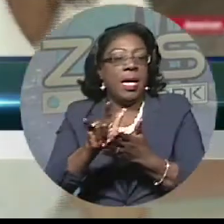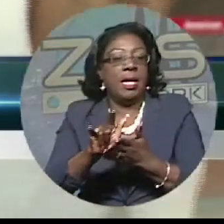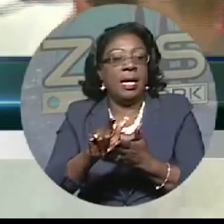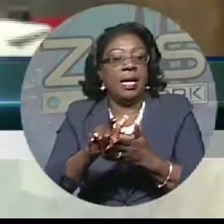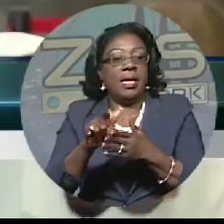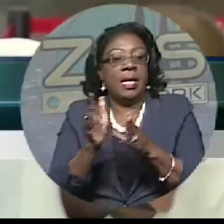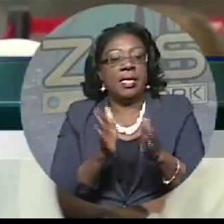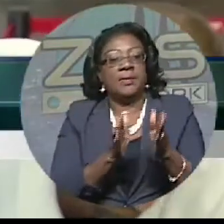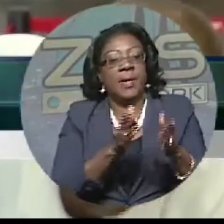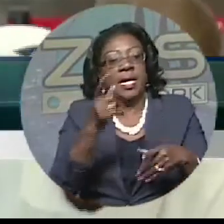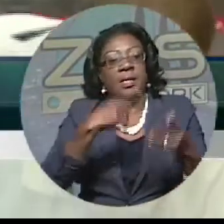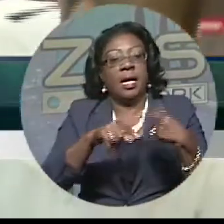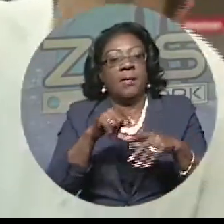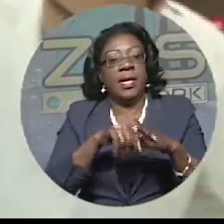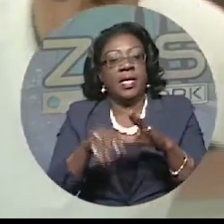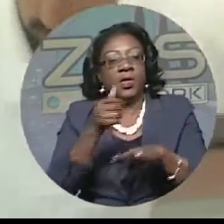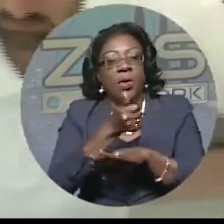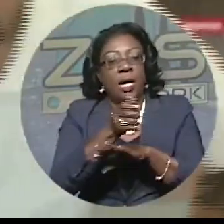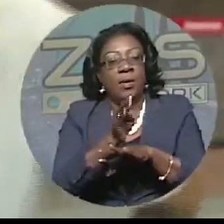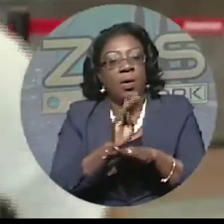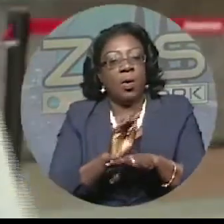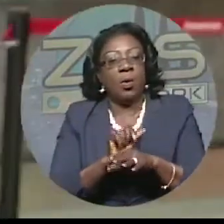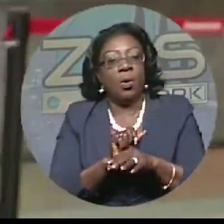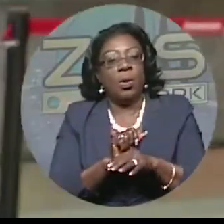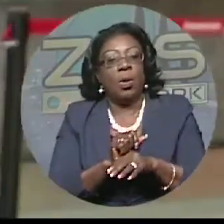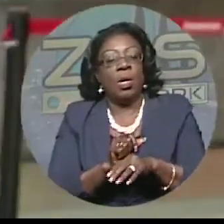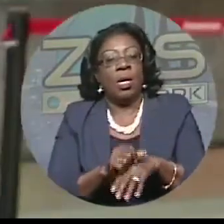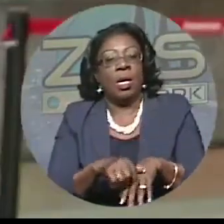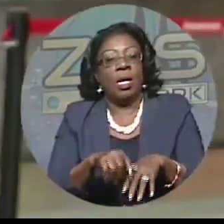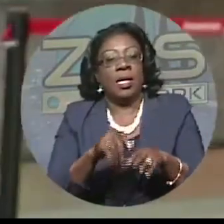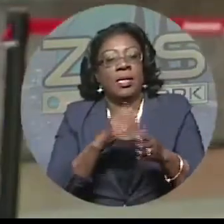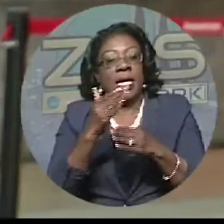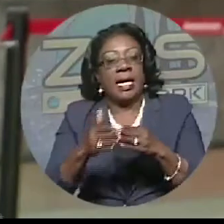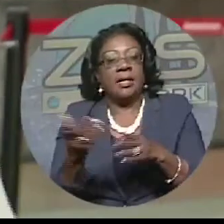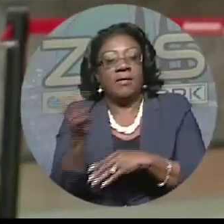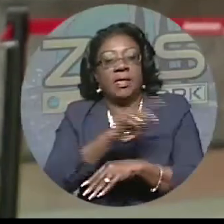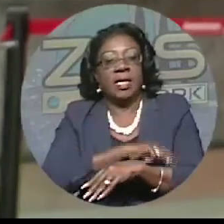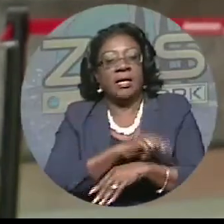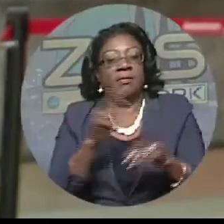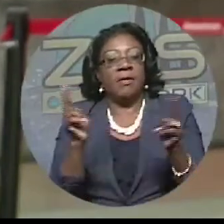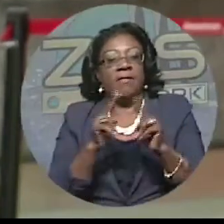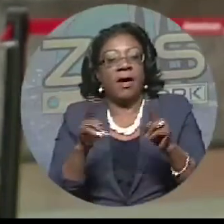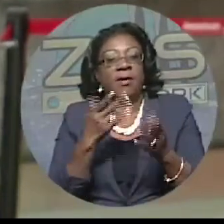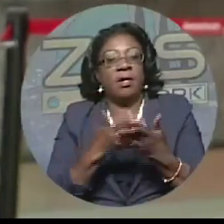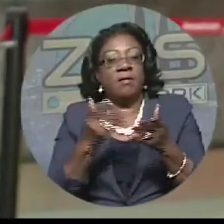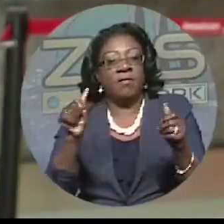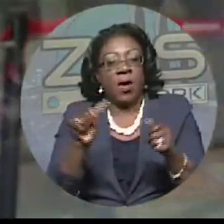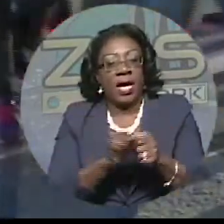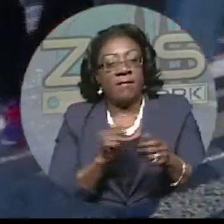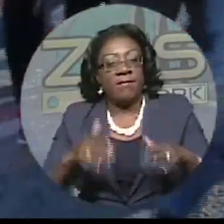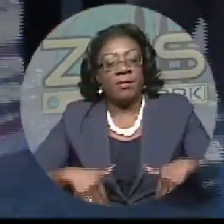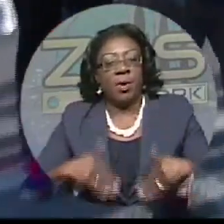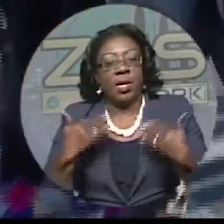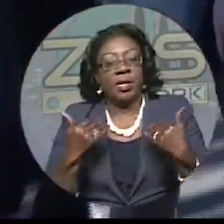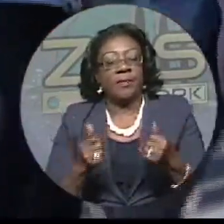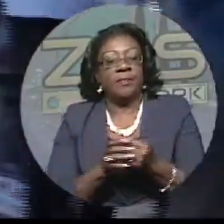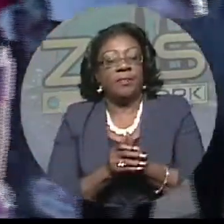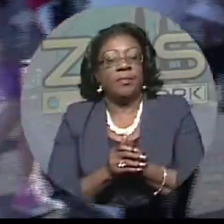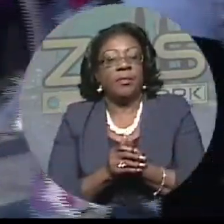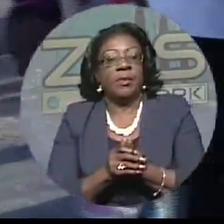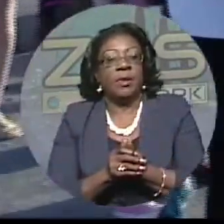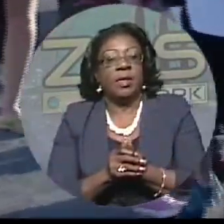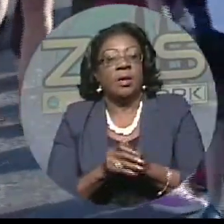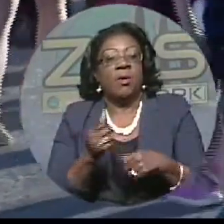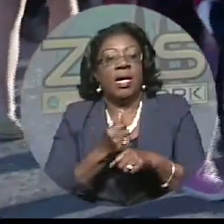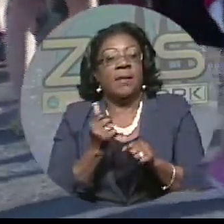to bring this flight in, and we believe that it will be, in the end of the day, very good for everybody involved. While the service makes